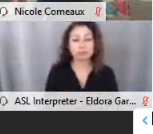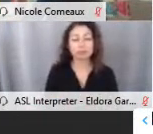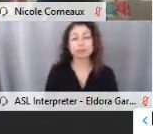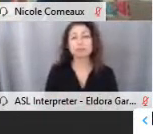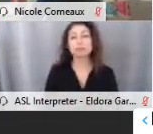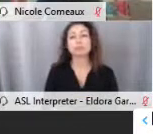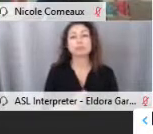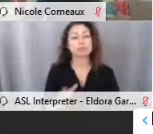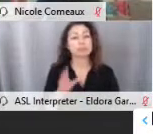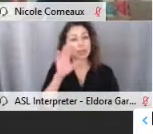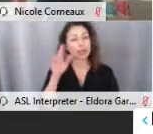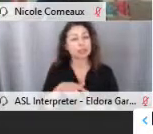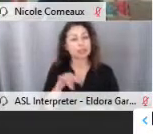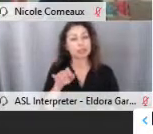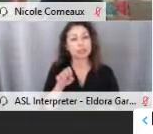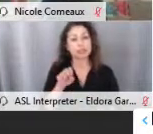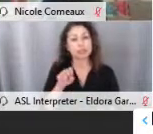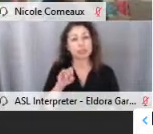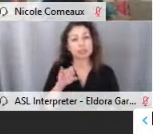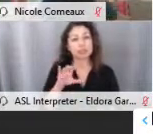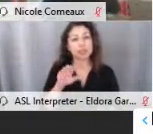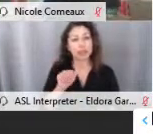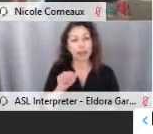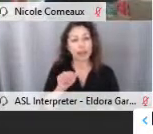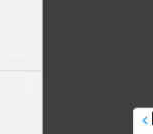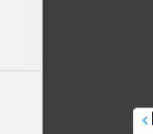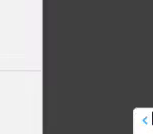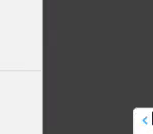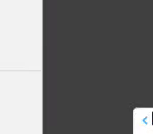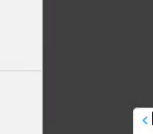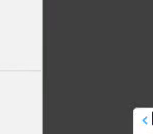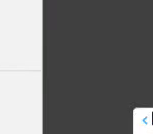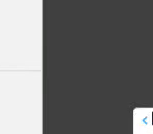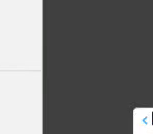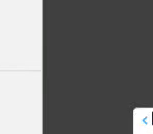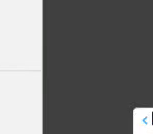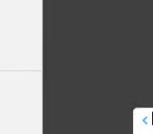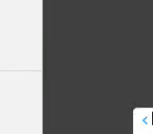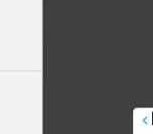So this is Jessica Banff, and I'm going to try and share my slides.